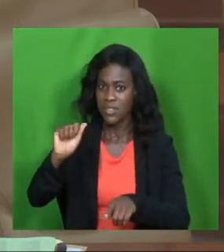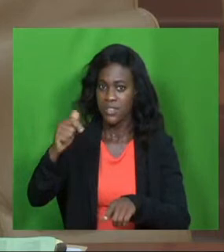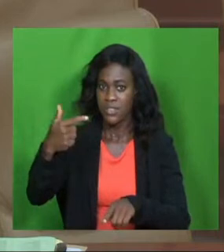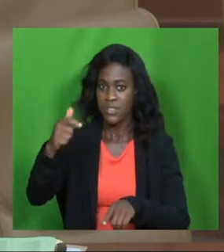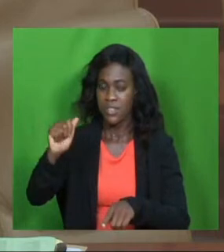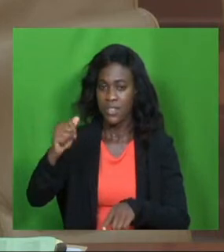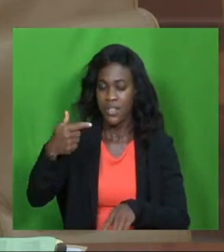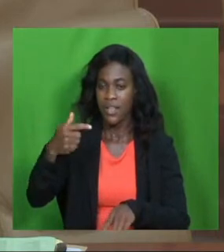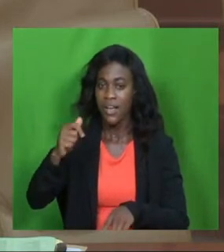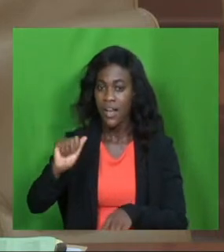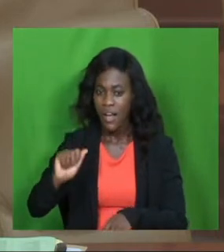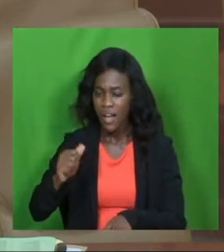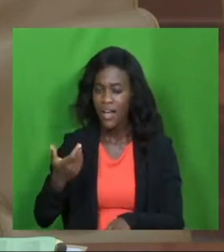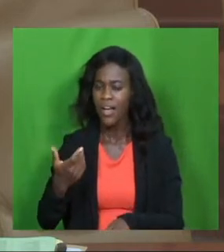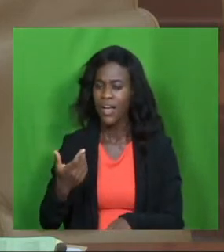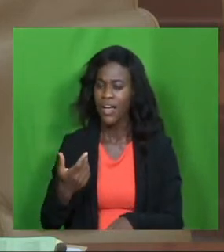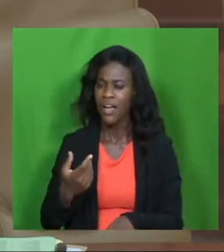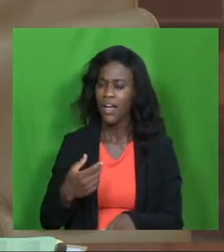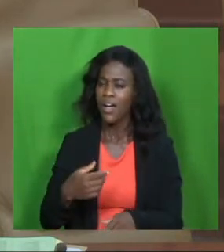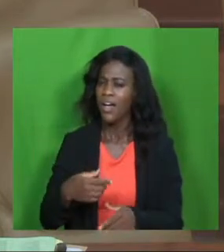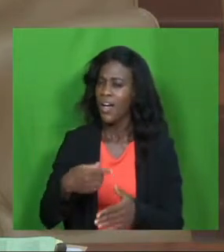at Salaga cost